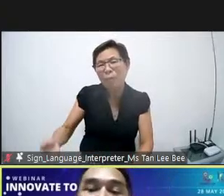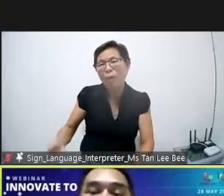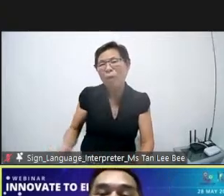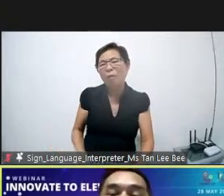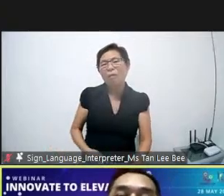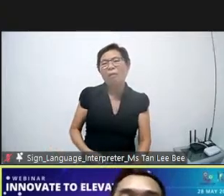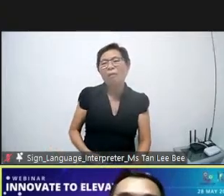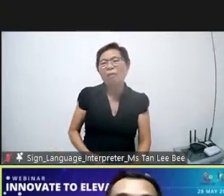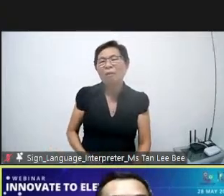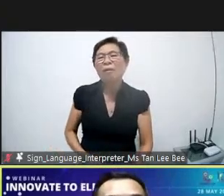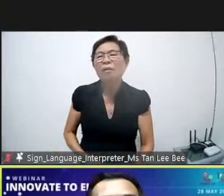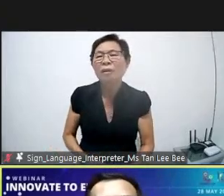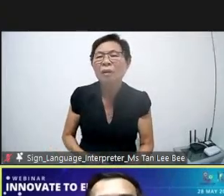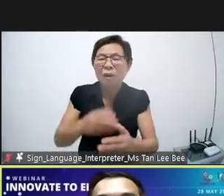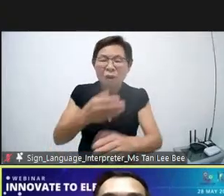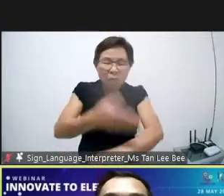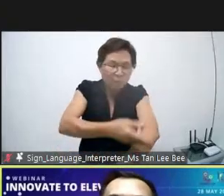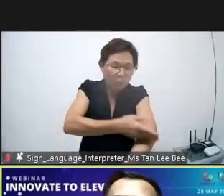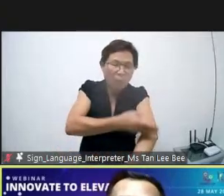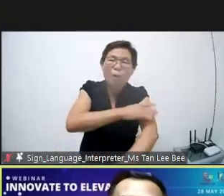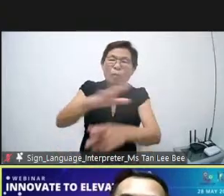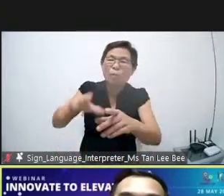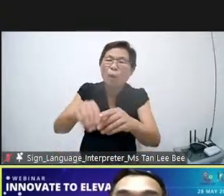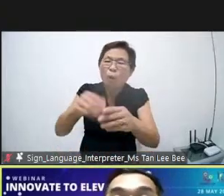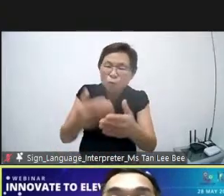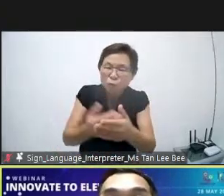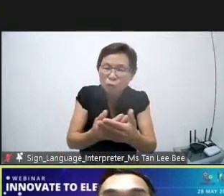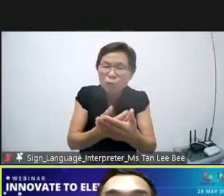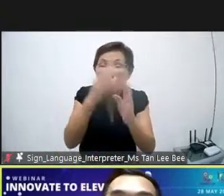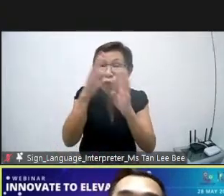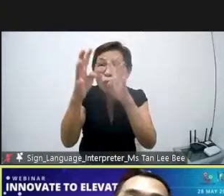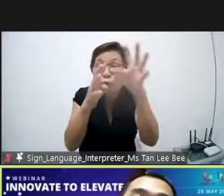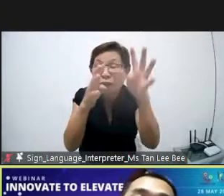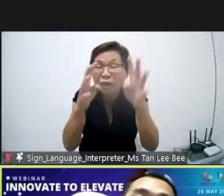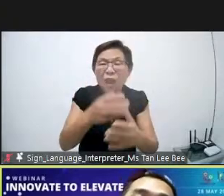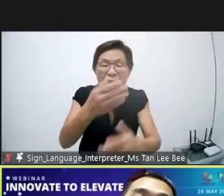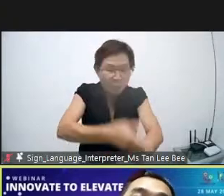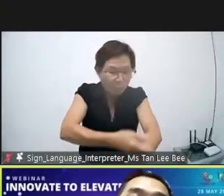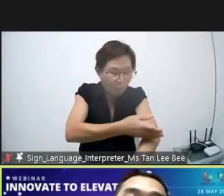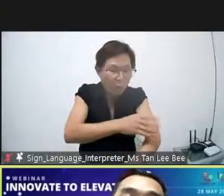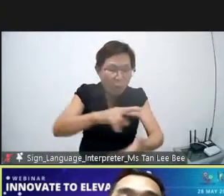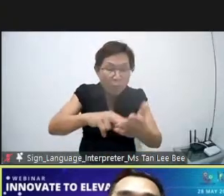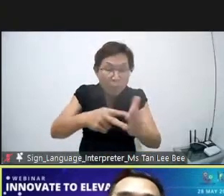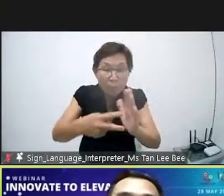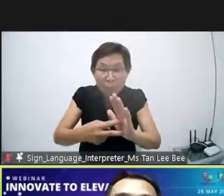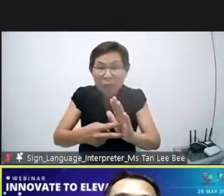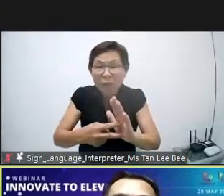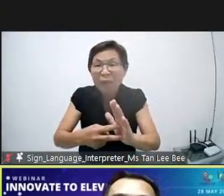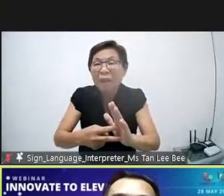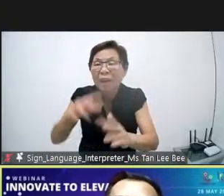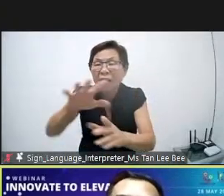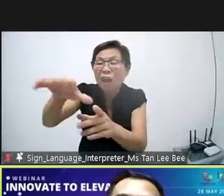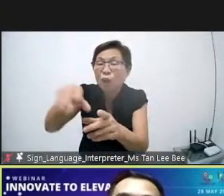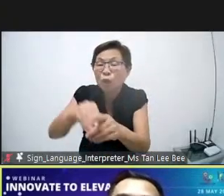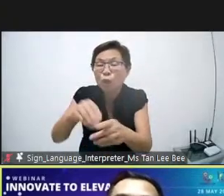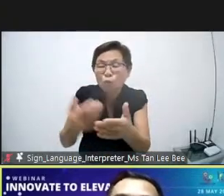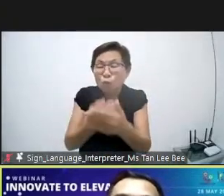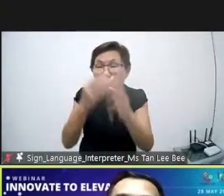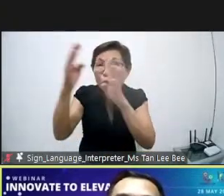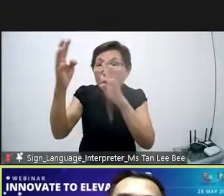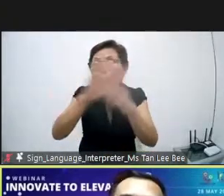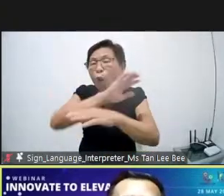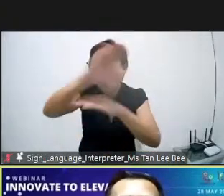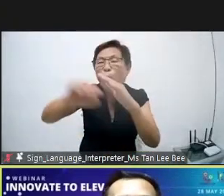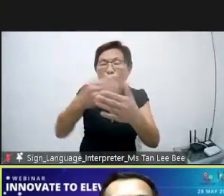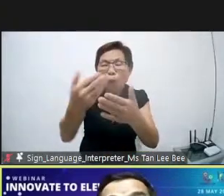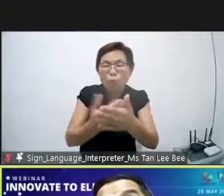will also involve invention and innovation. So all these things will be considered as innovations.